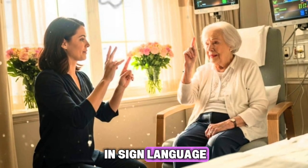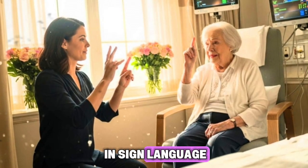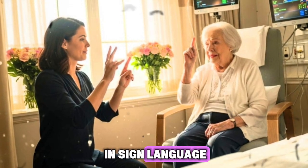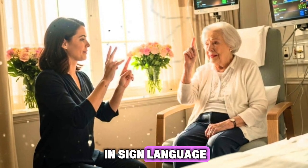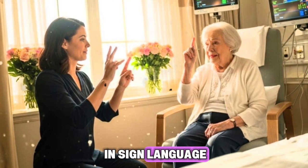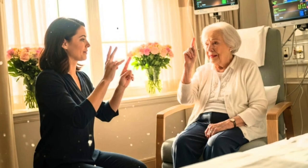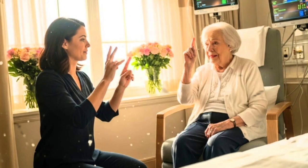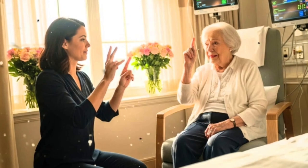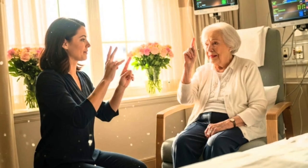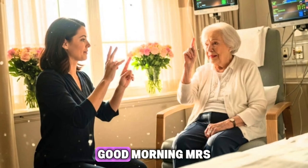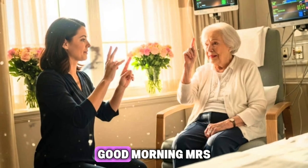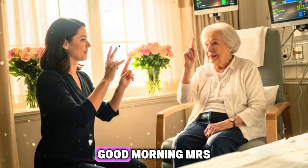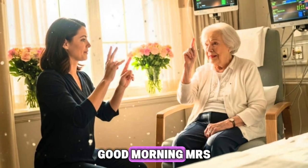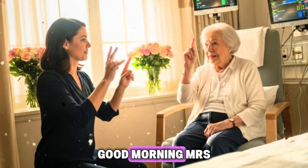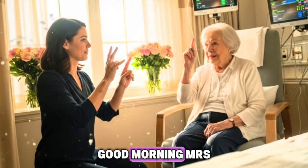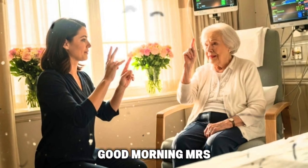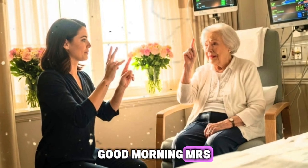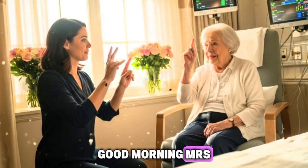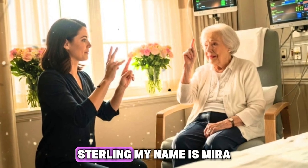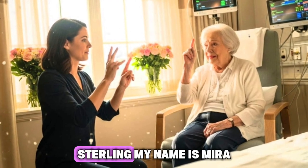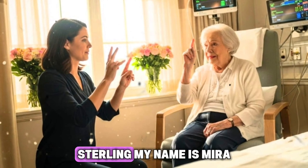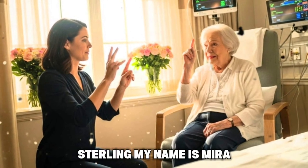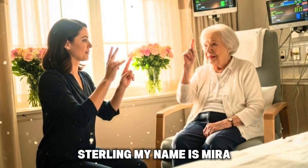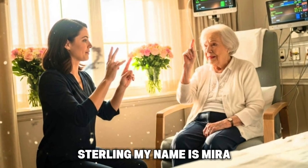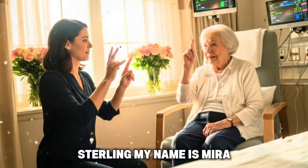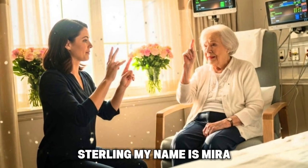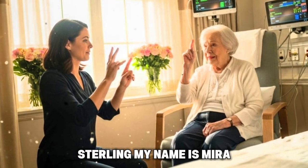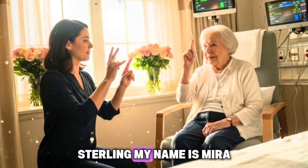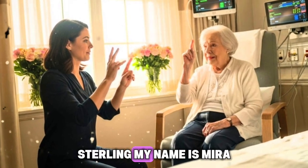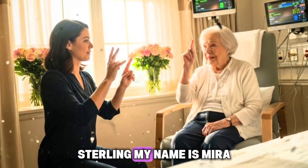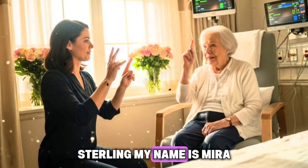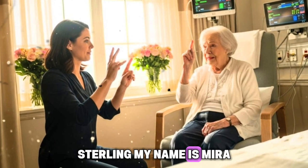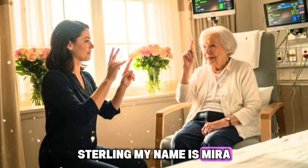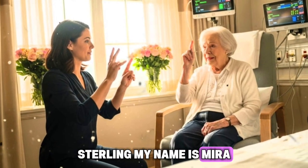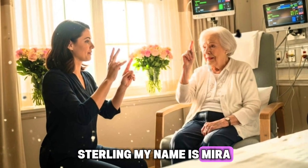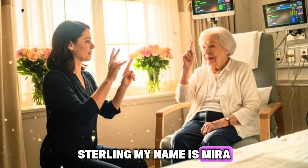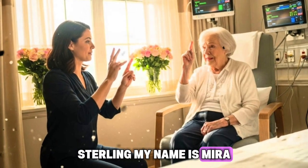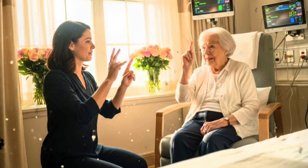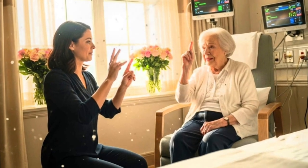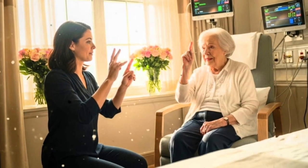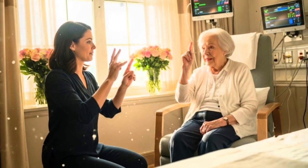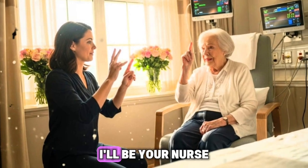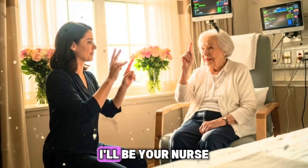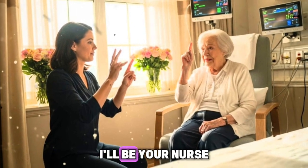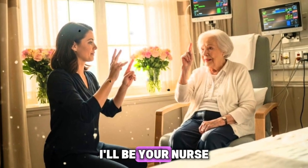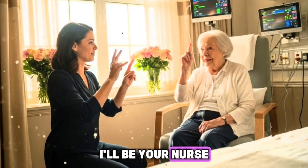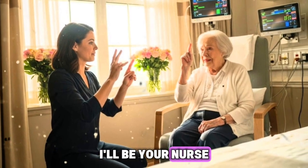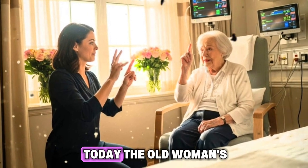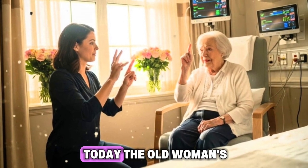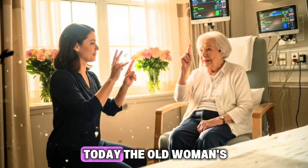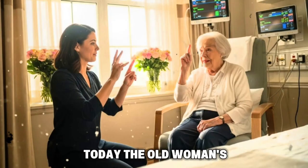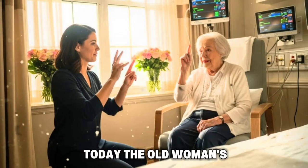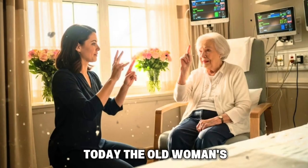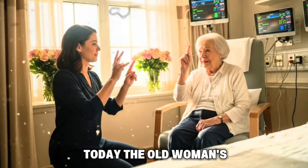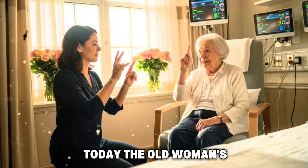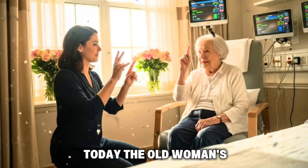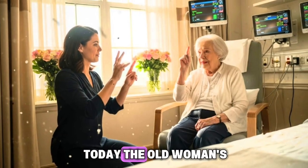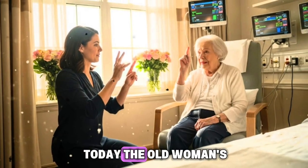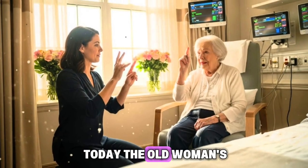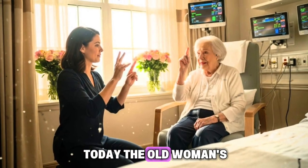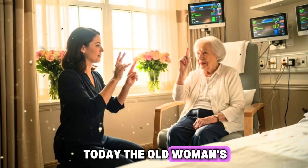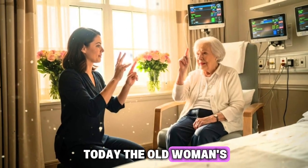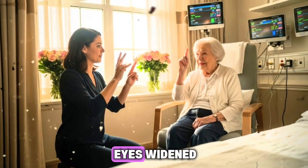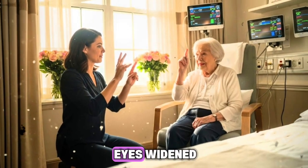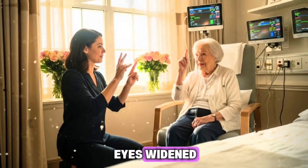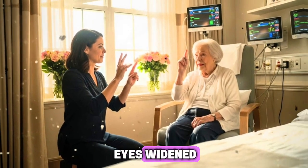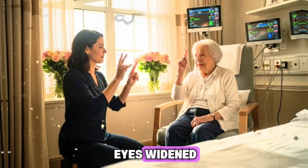sign language. Good morning, Mrs. Sterling. My name is Mira. I'll be your nurse today. The